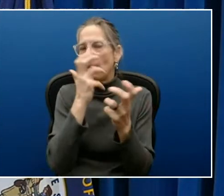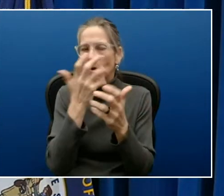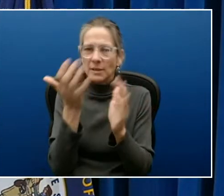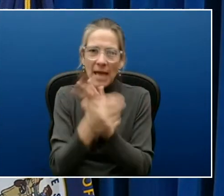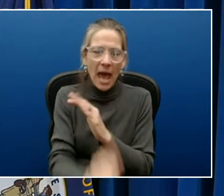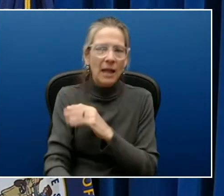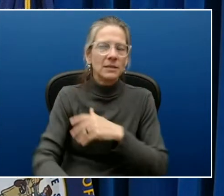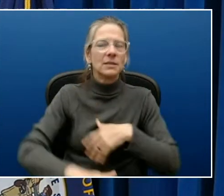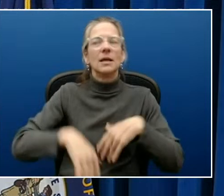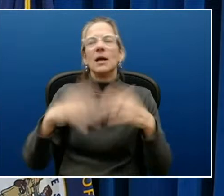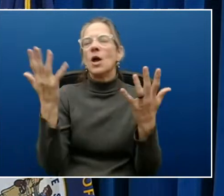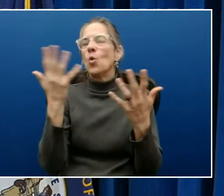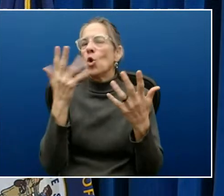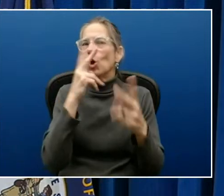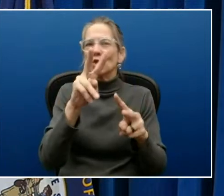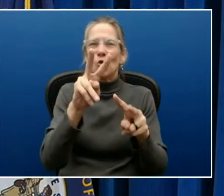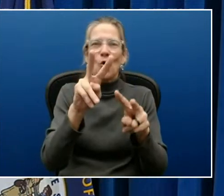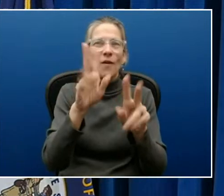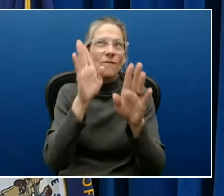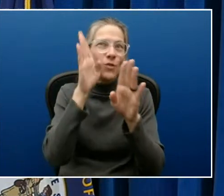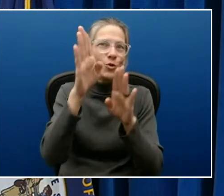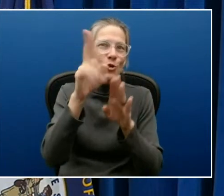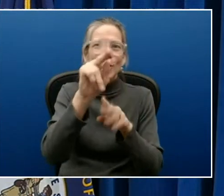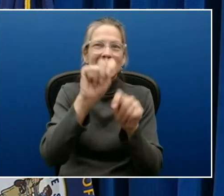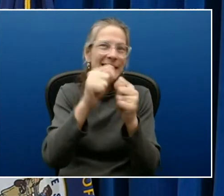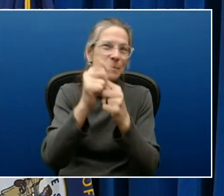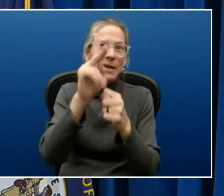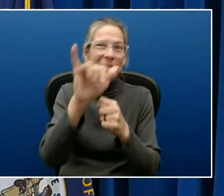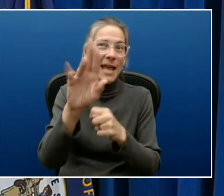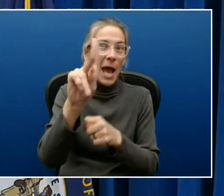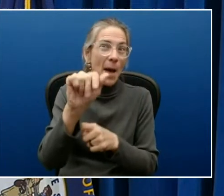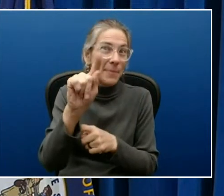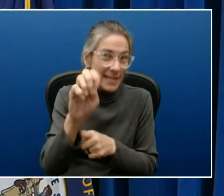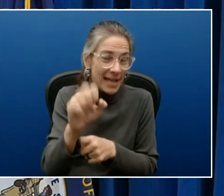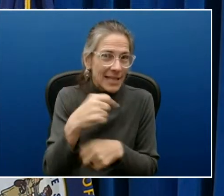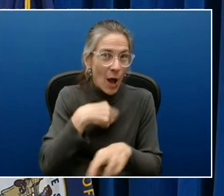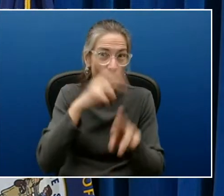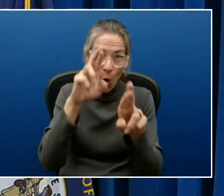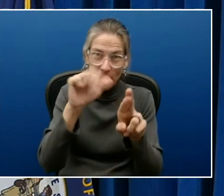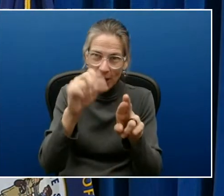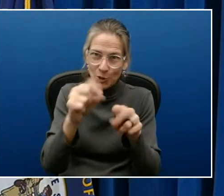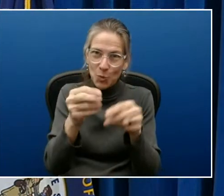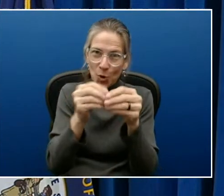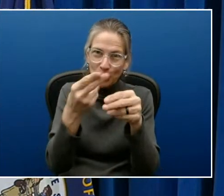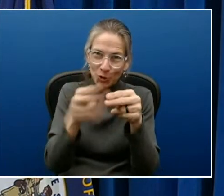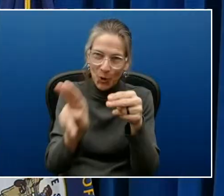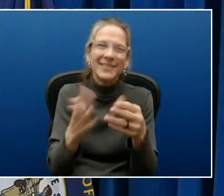forward to future Team Kentucky updates, though I hope I can do them shorter. Thank you.